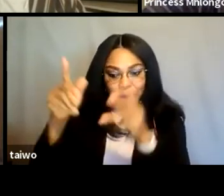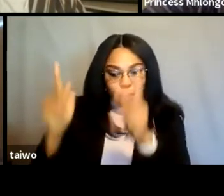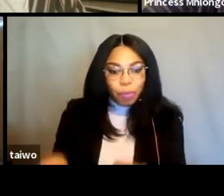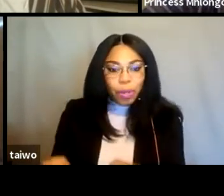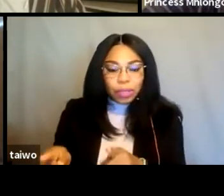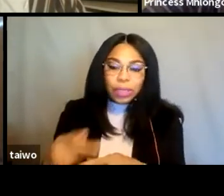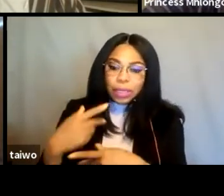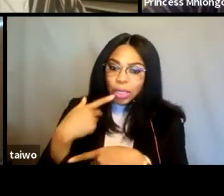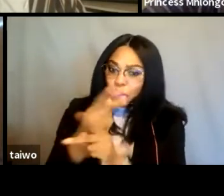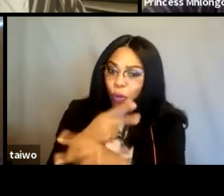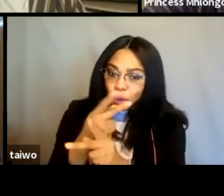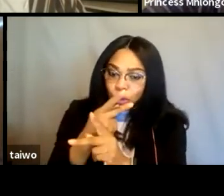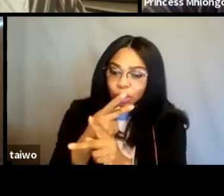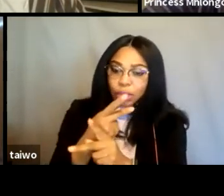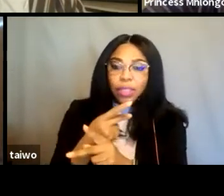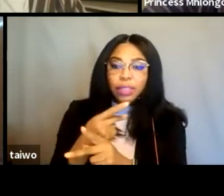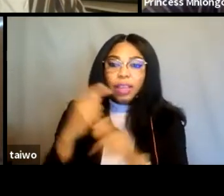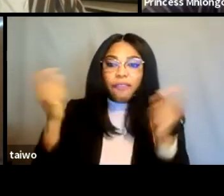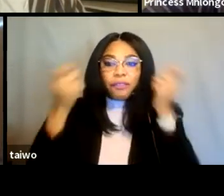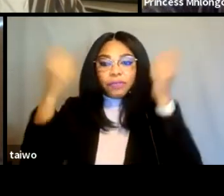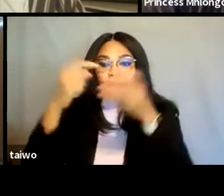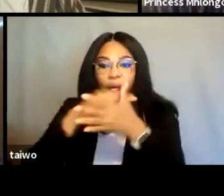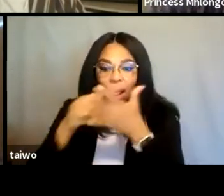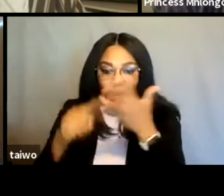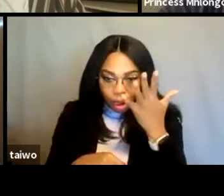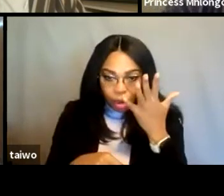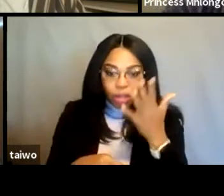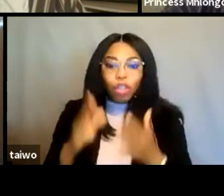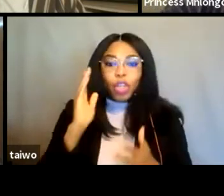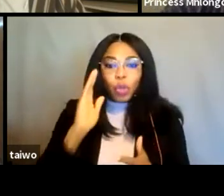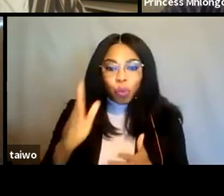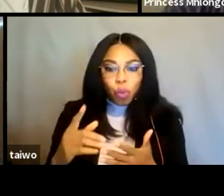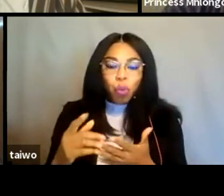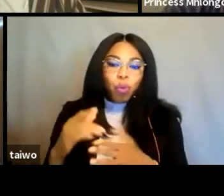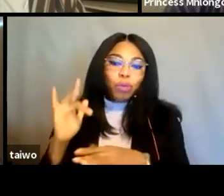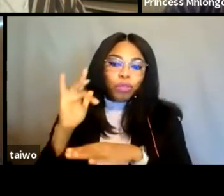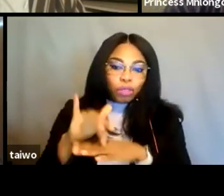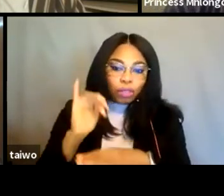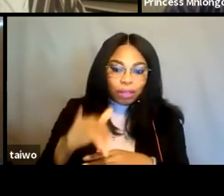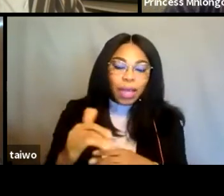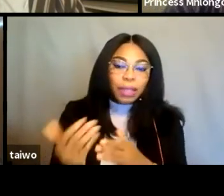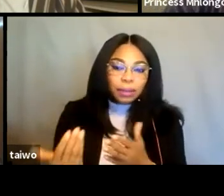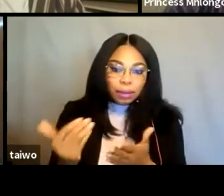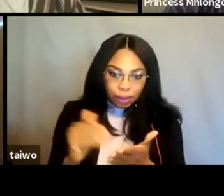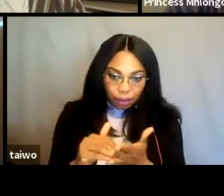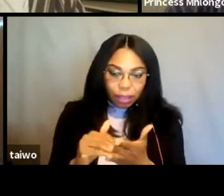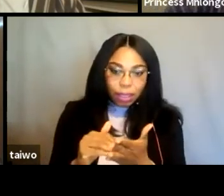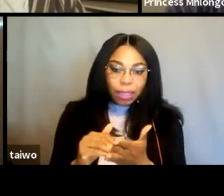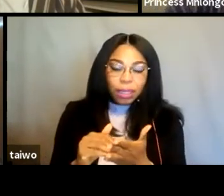who was producing a festival and all of that. But we're going to come to that idea of community dramaturging because